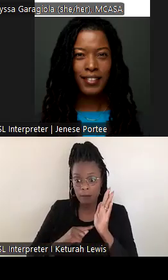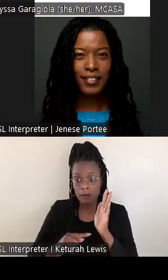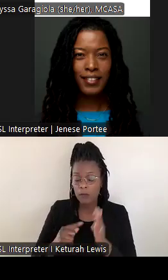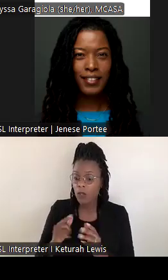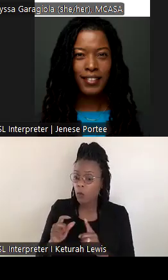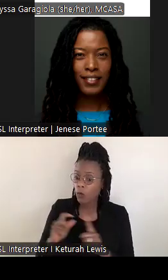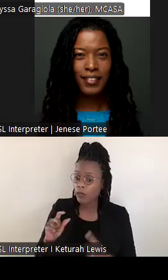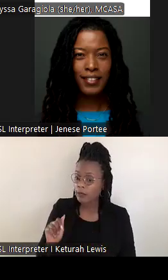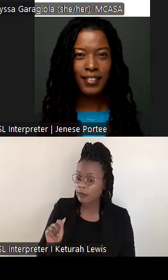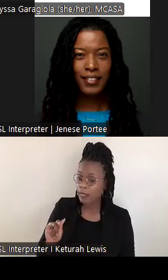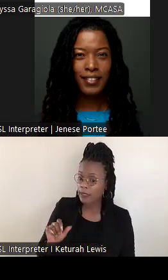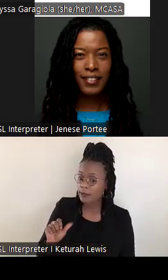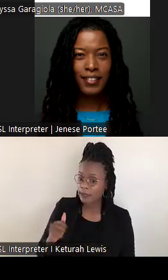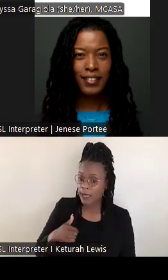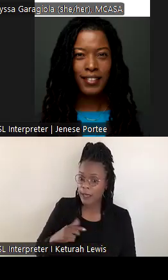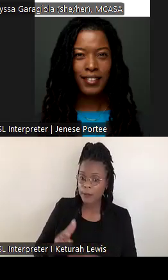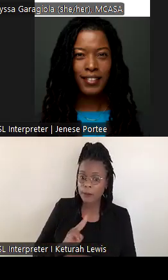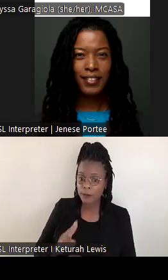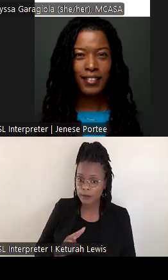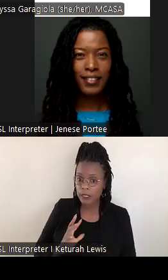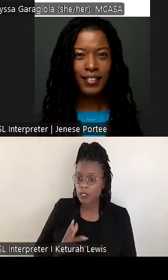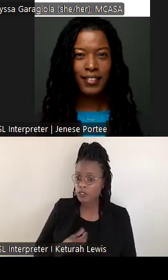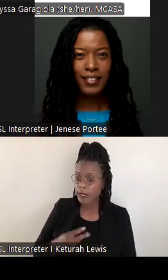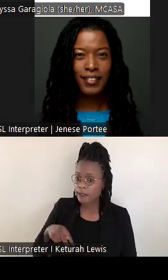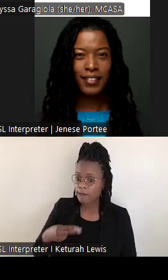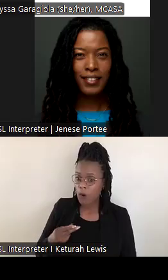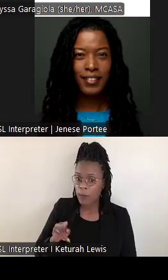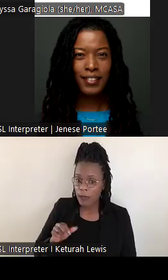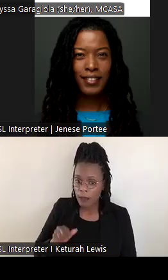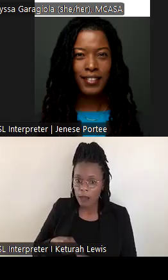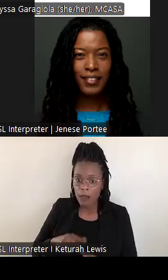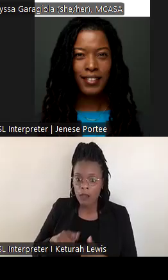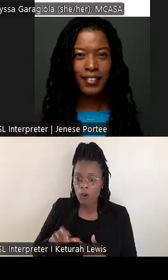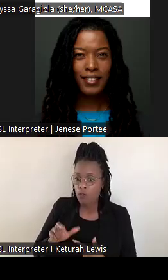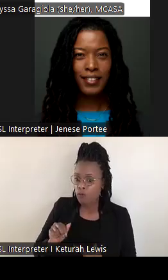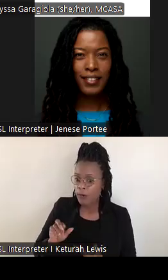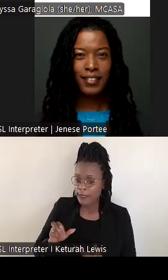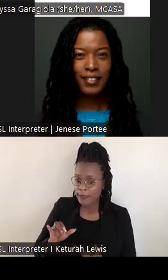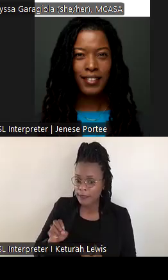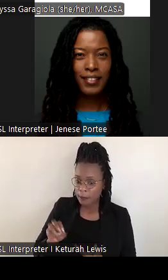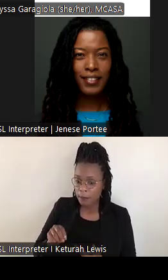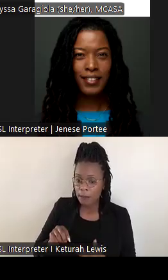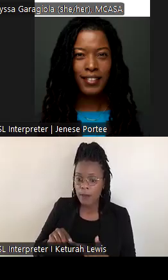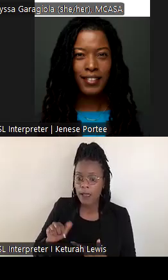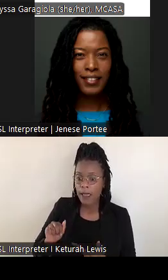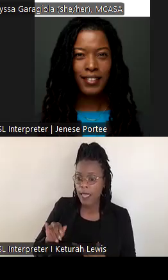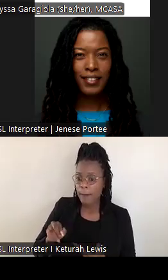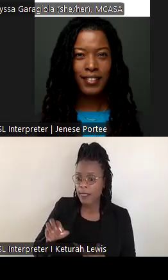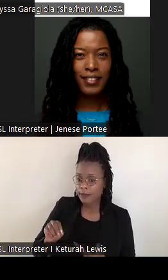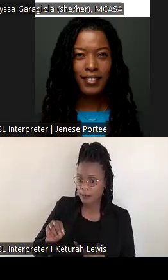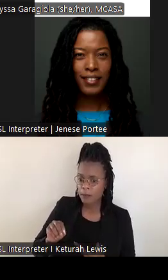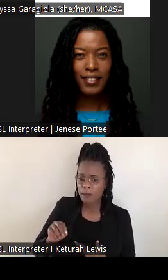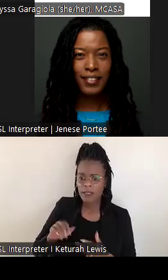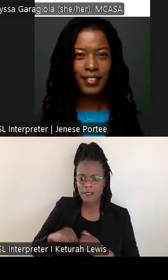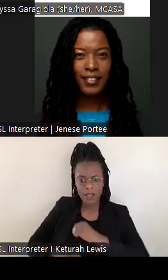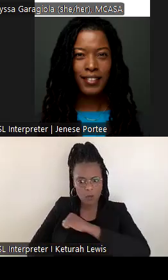using, transphobia, racism, sexism, ableism, they are the foundation for this rape culture. And we don't